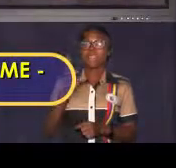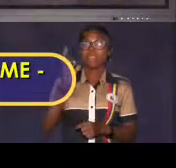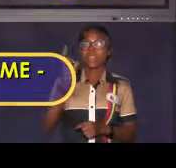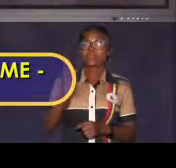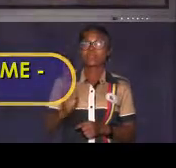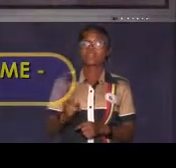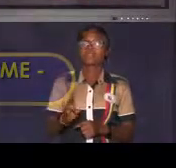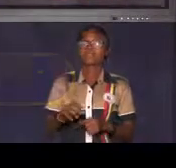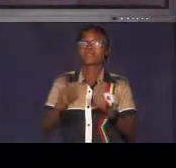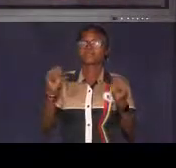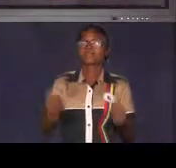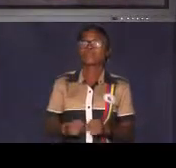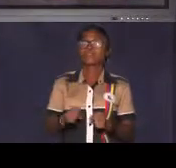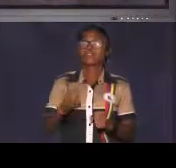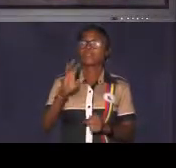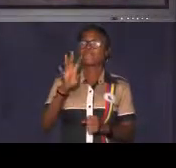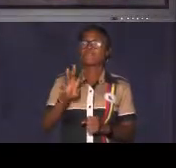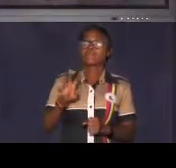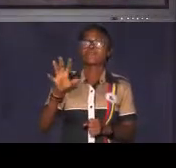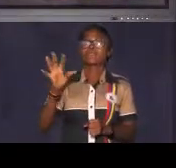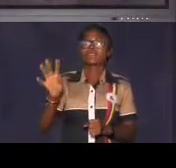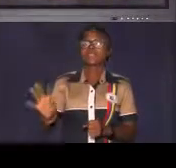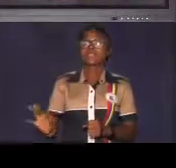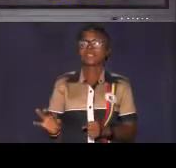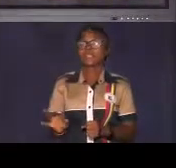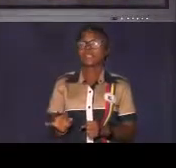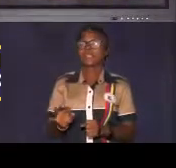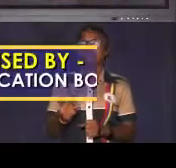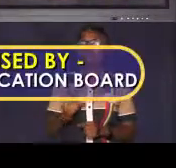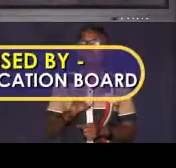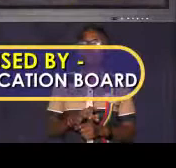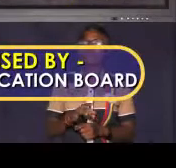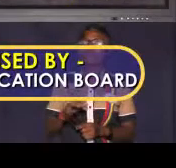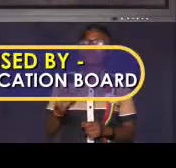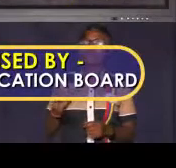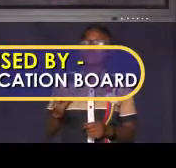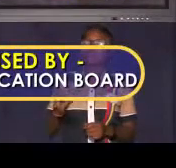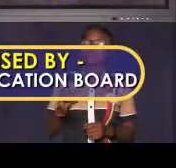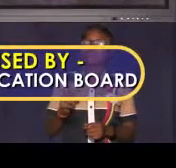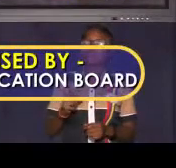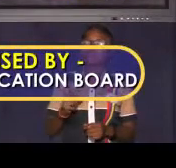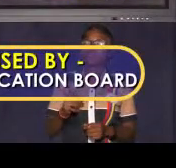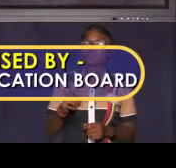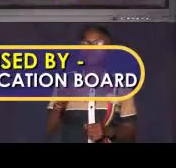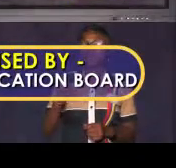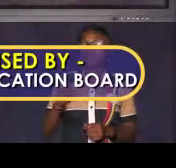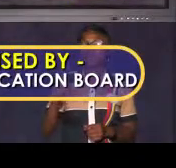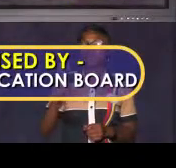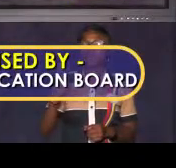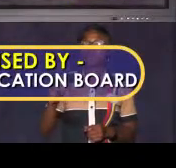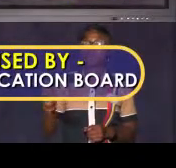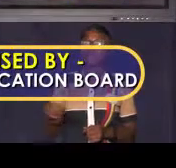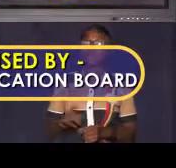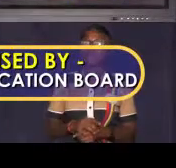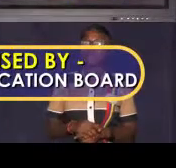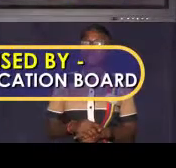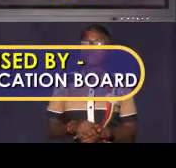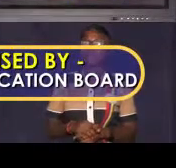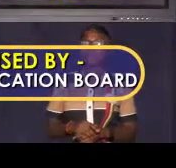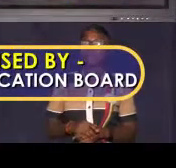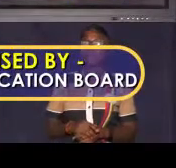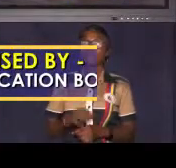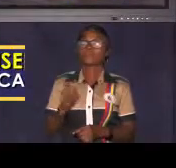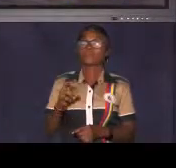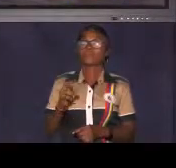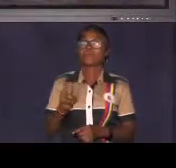horizontally. 7 squared is 49, 8 squared is 64, 9 squared is 81, 11 squared, 10 squared of course is 100, 11